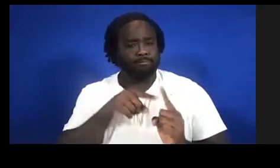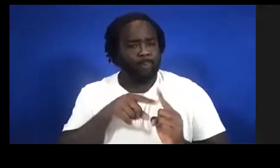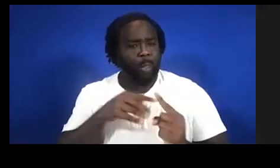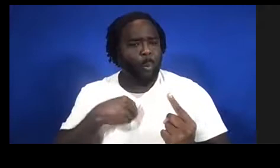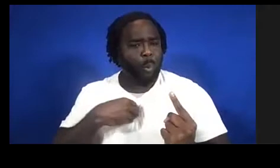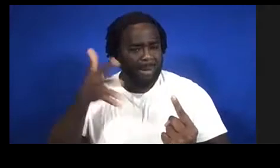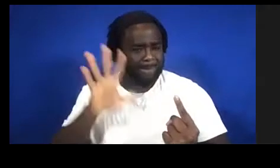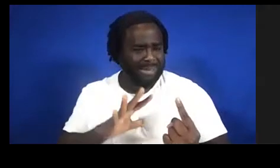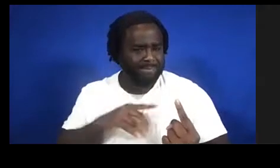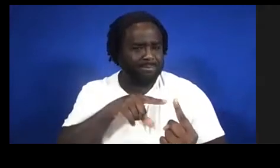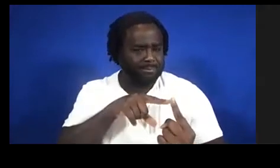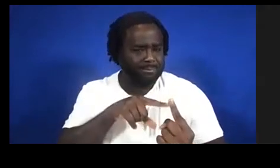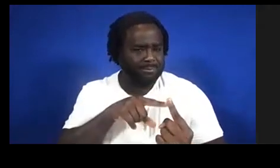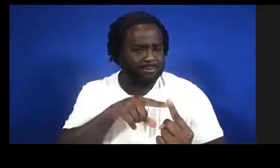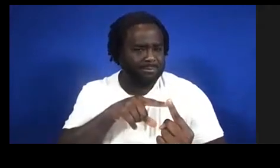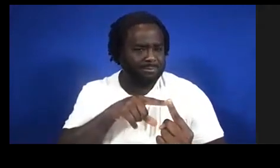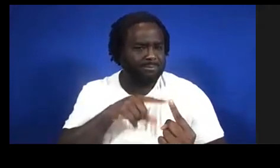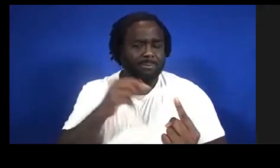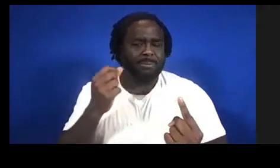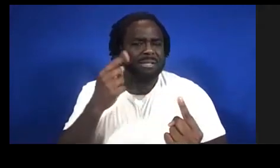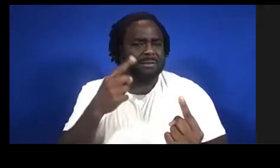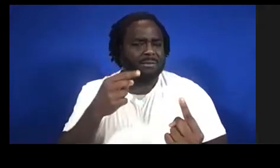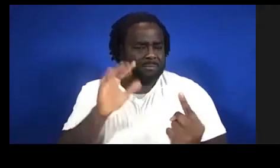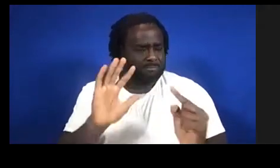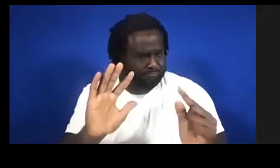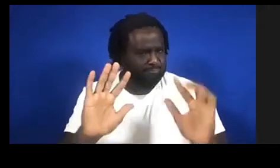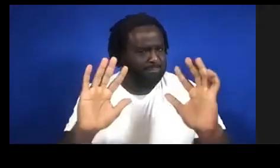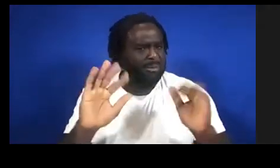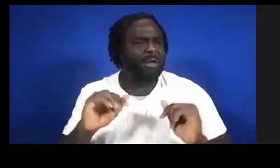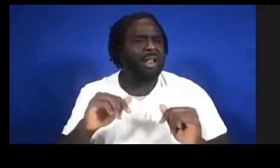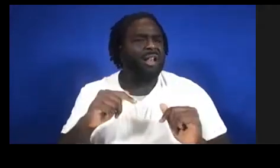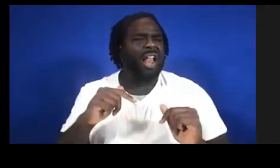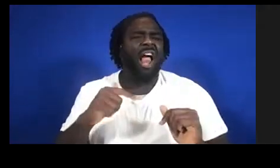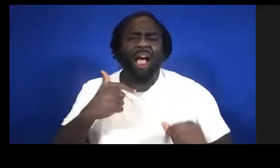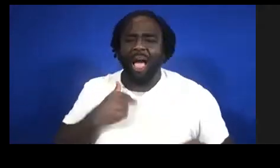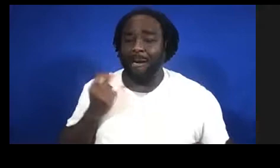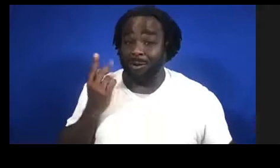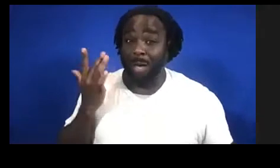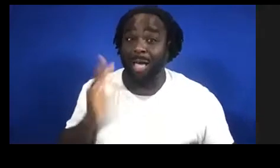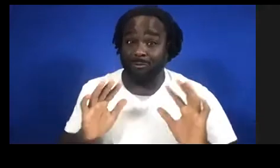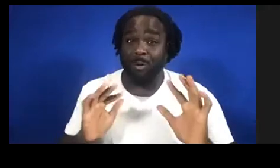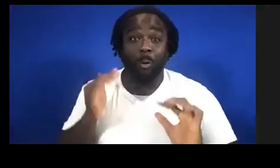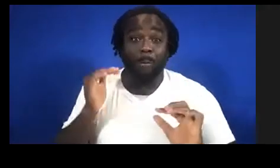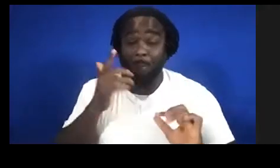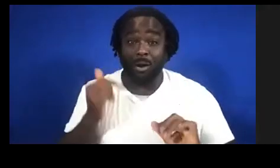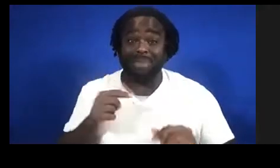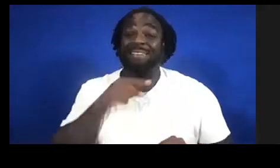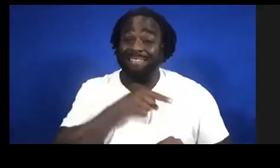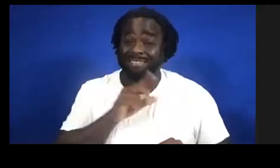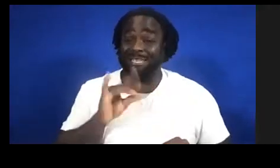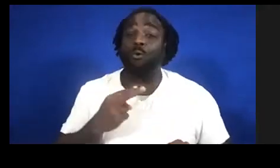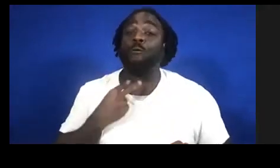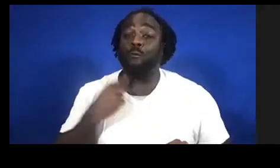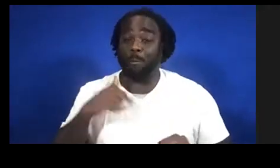Angeles. He's got an interpreter who he works with primarily, who's a white man. Now, CJ is